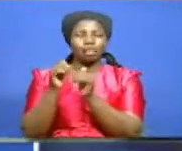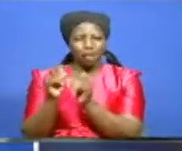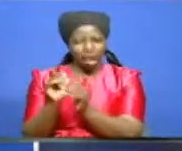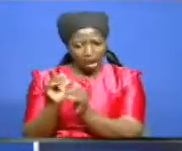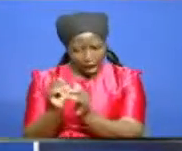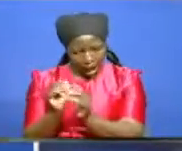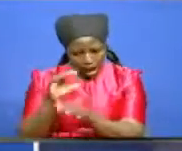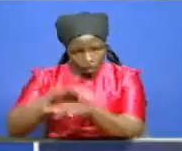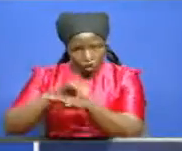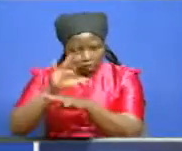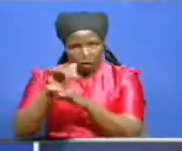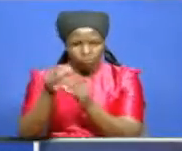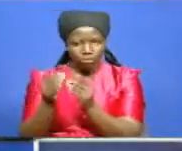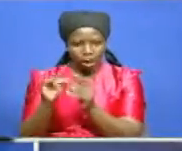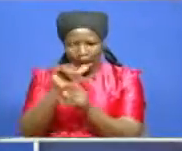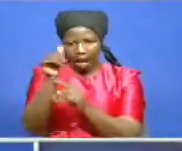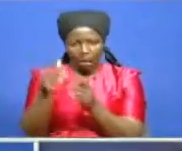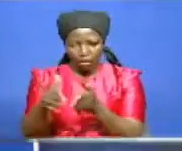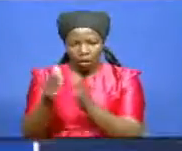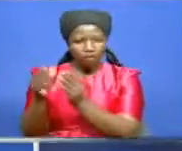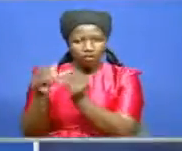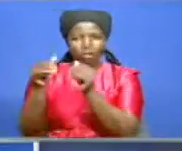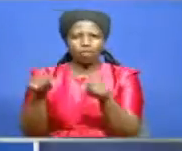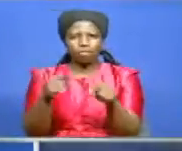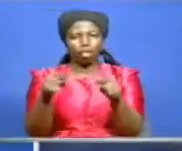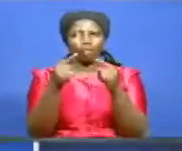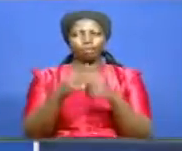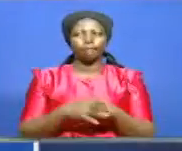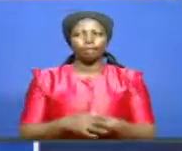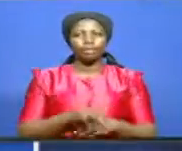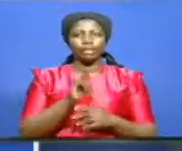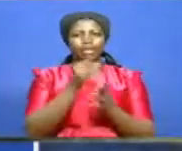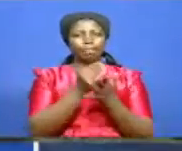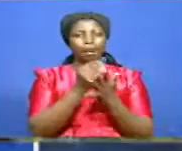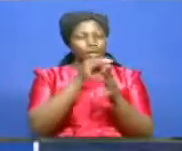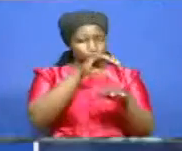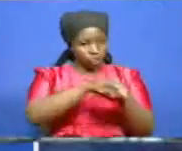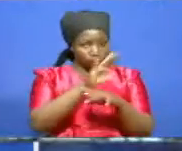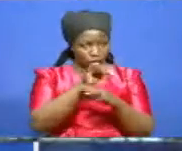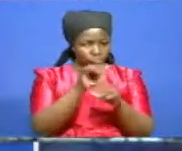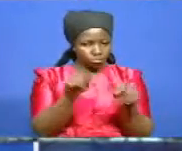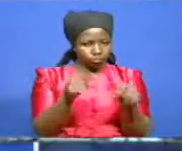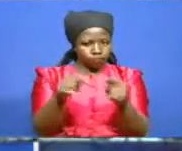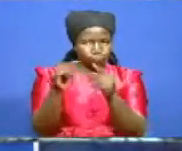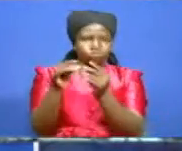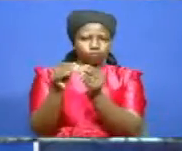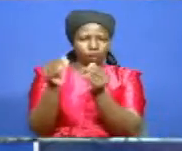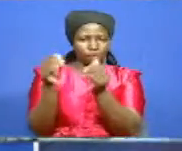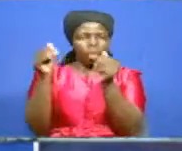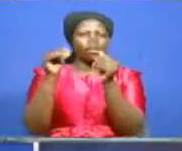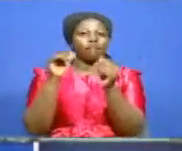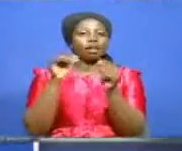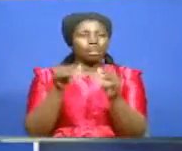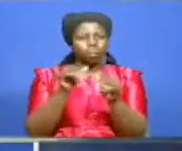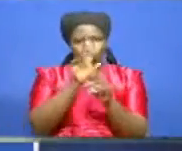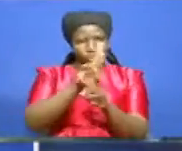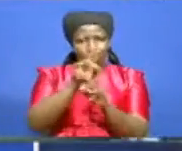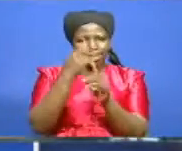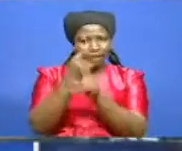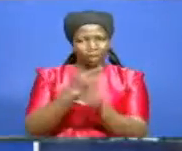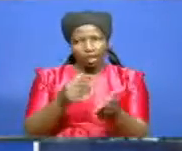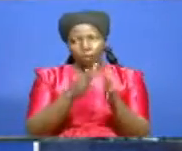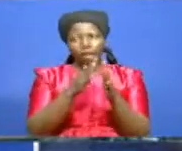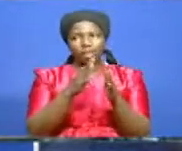resolution mechanism. The taxman says this has powered up revenue generated from the alternative dispute resolution mechanism by 389%